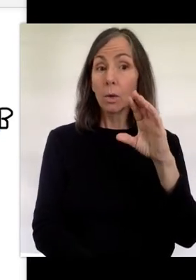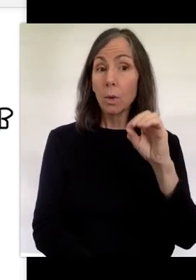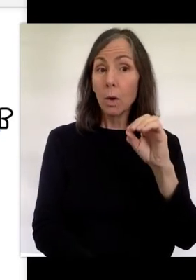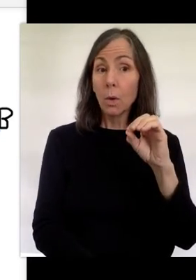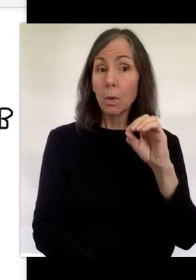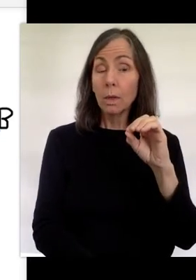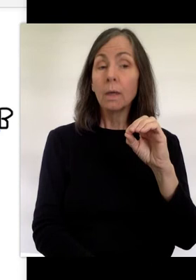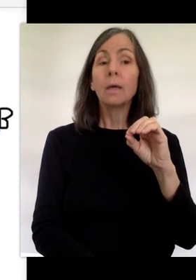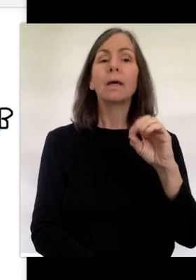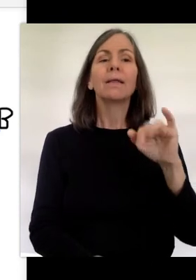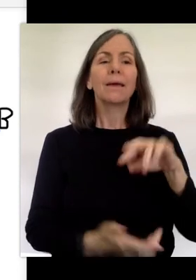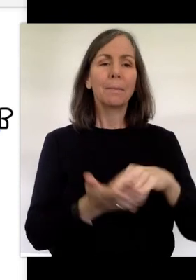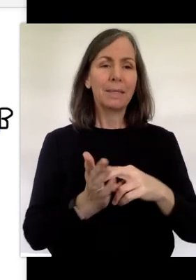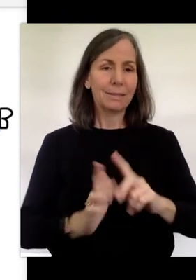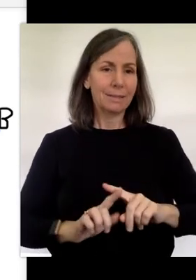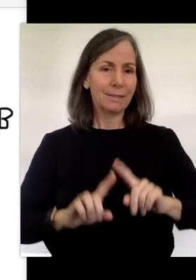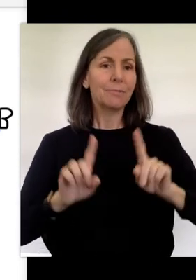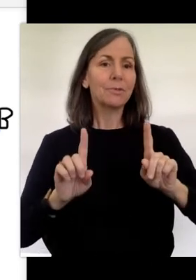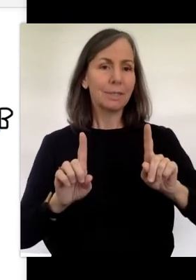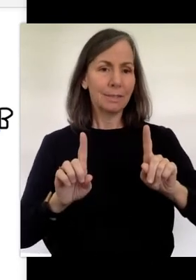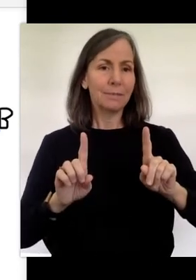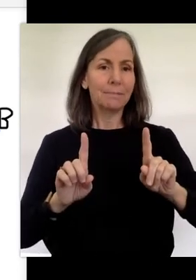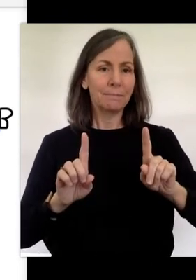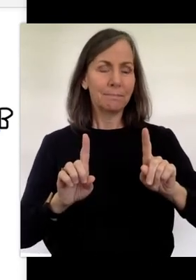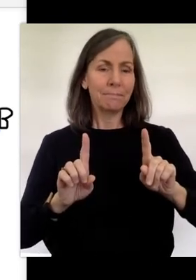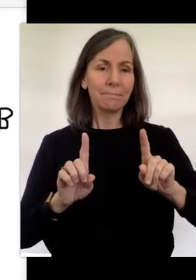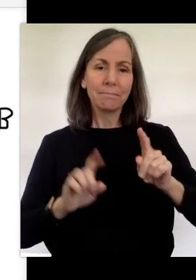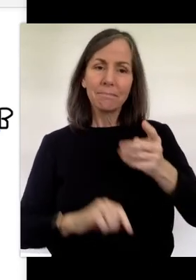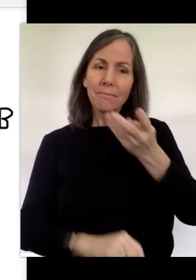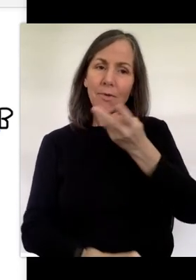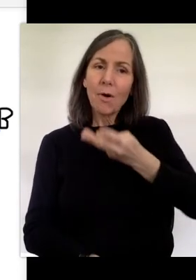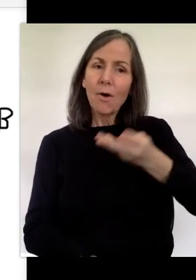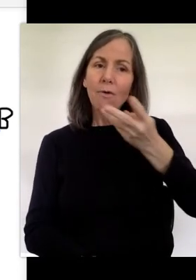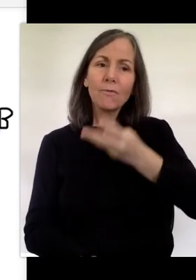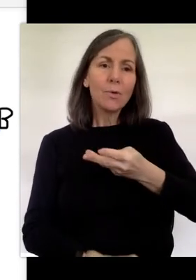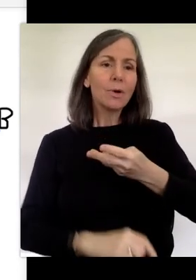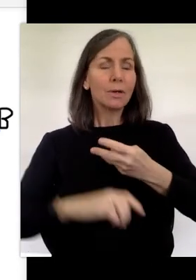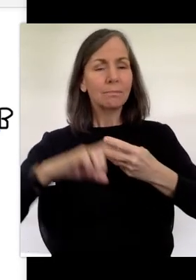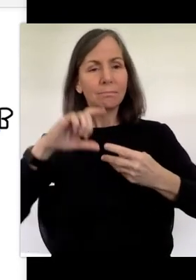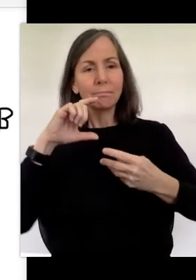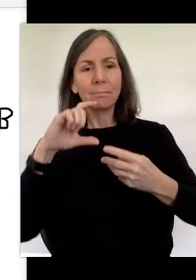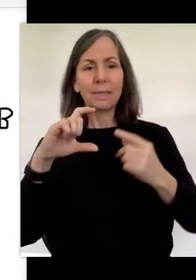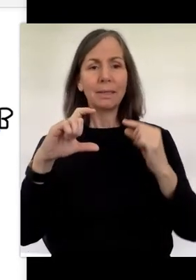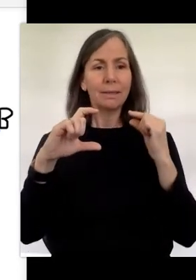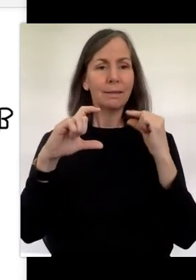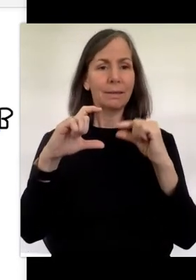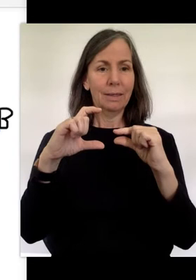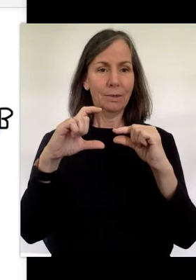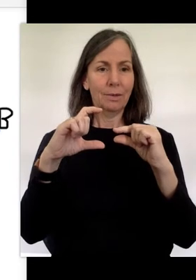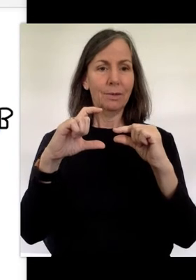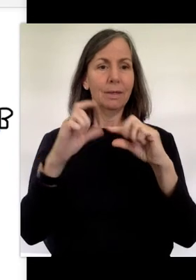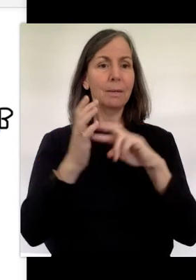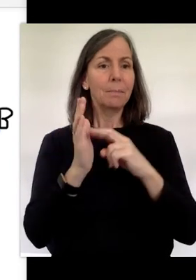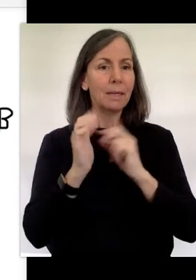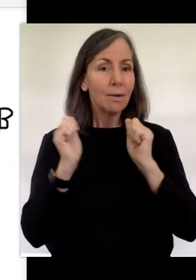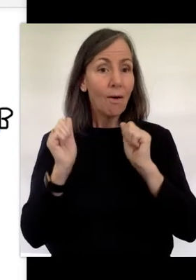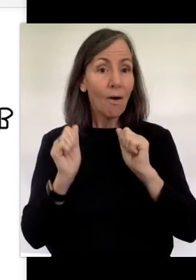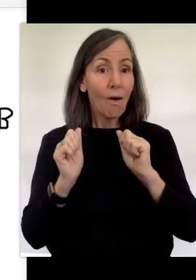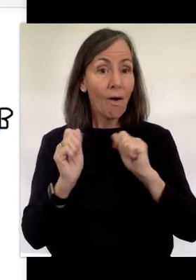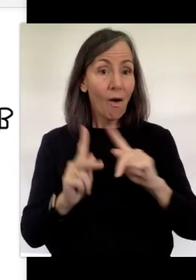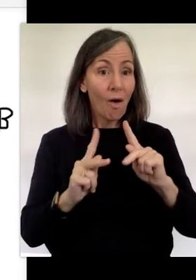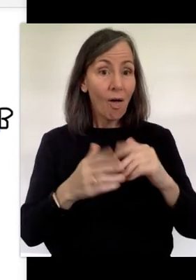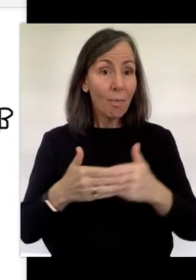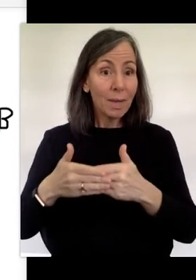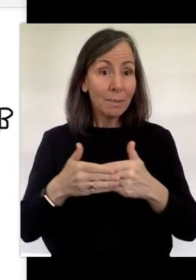all heterozygous. They're 100% big B, little b, which means that 100% of our rabbits will have